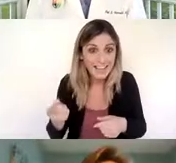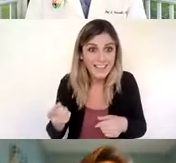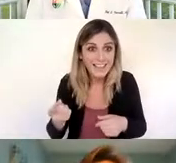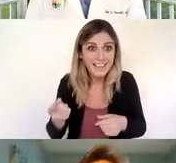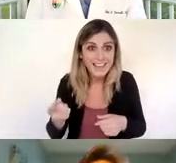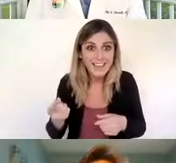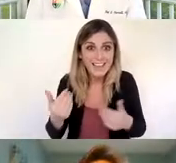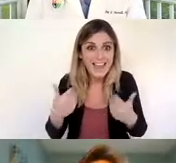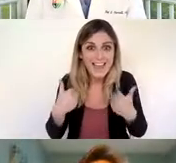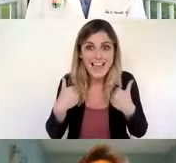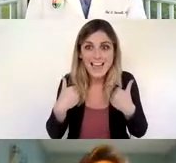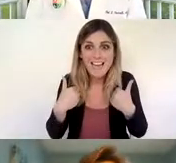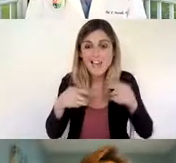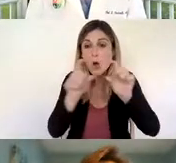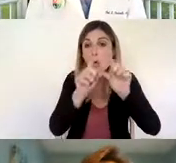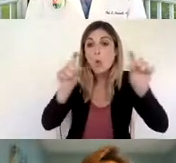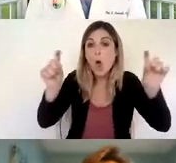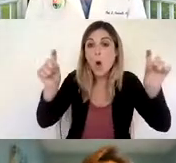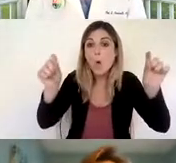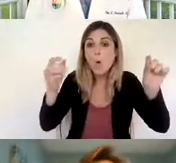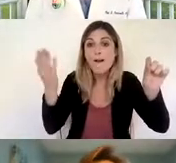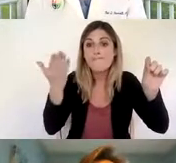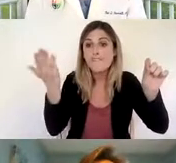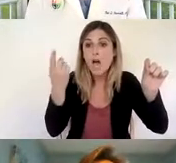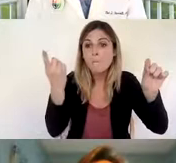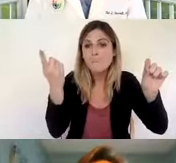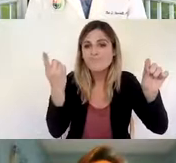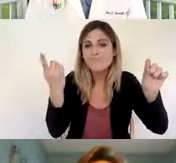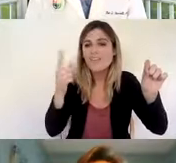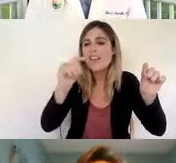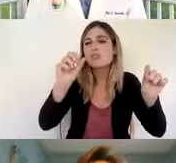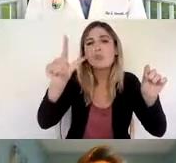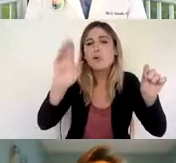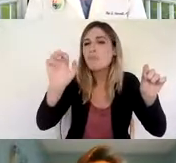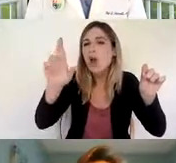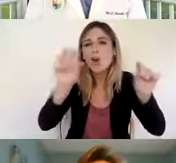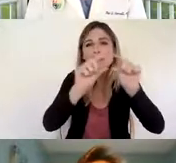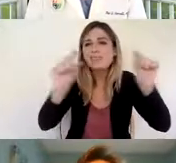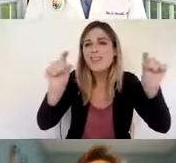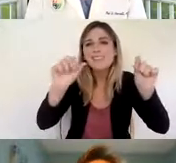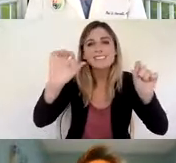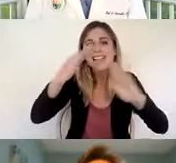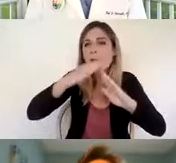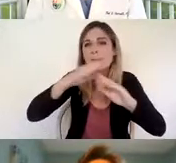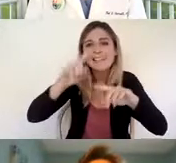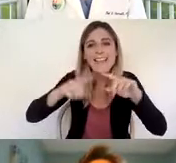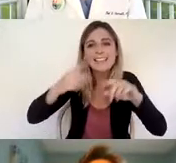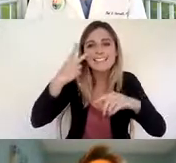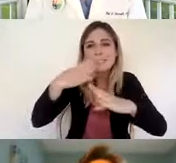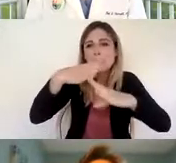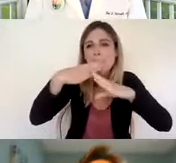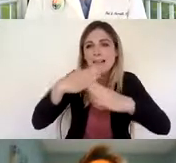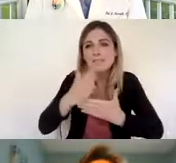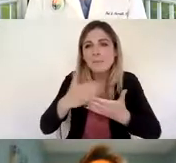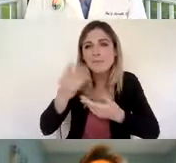I have kind of a row of a toolbar at the top that's not supposed to be there that is showing a lot of